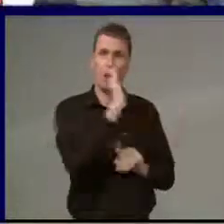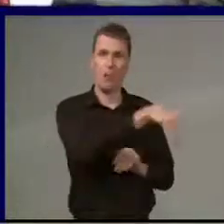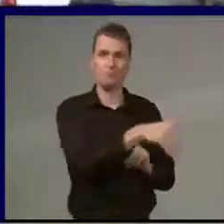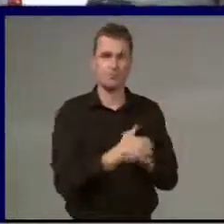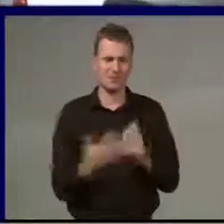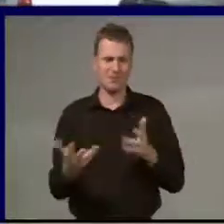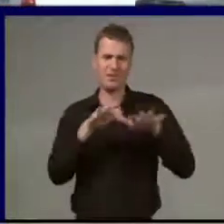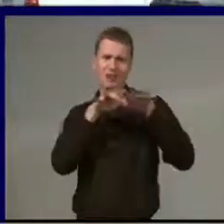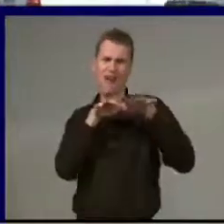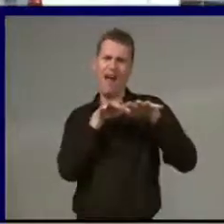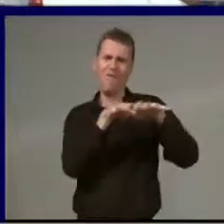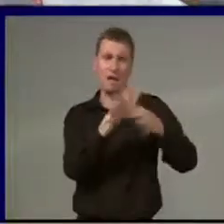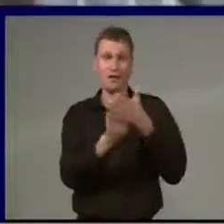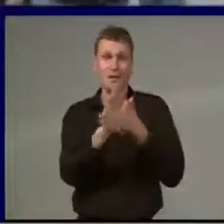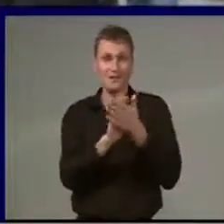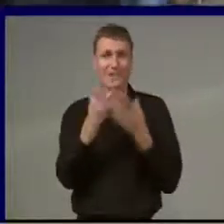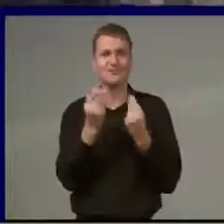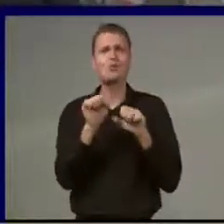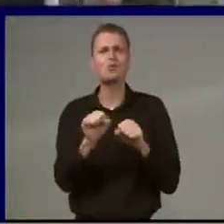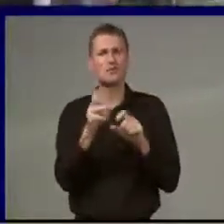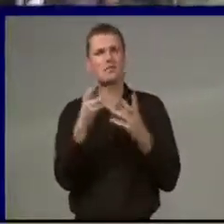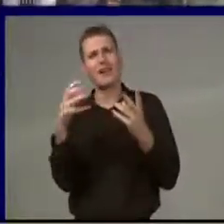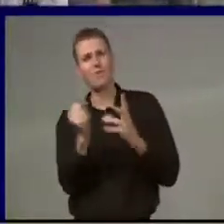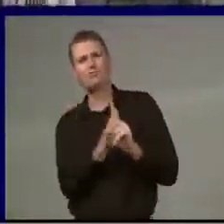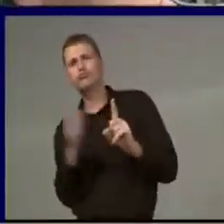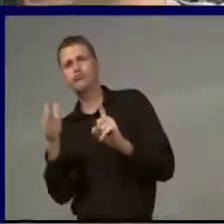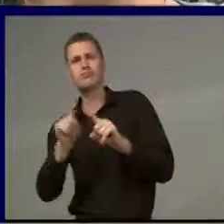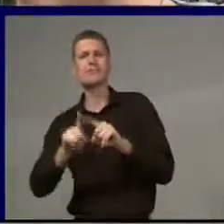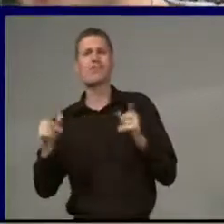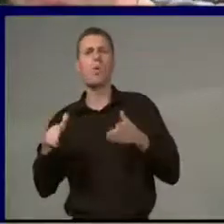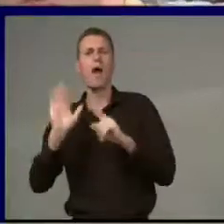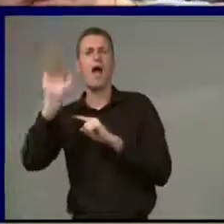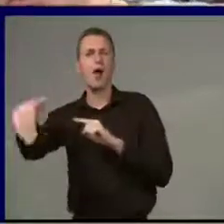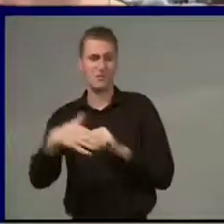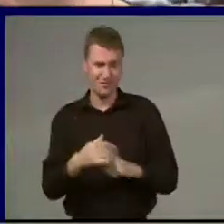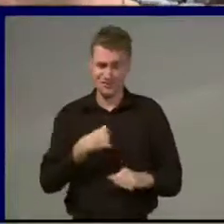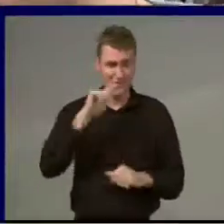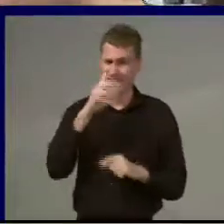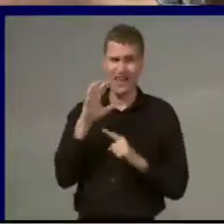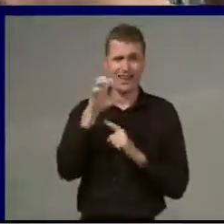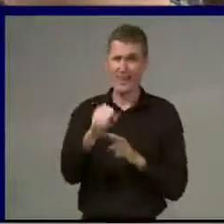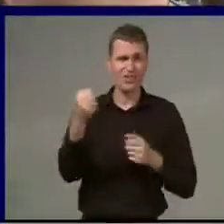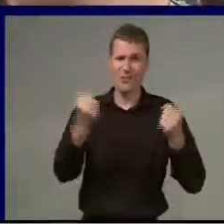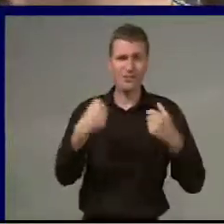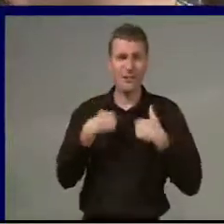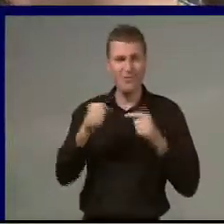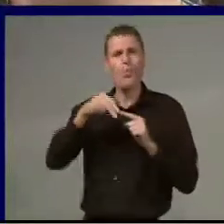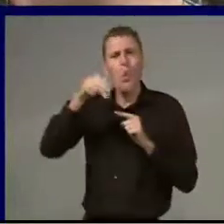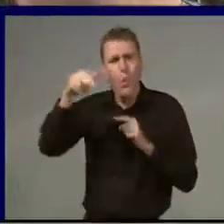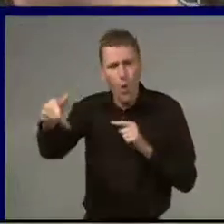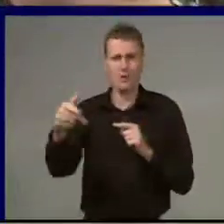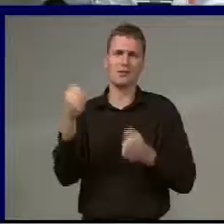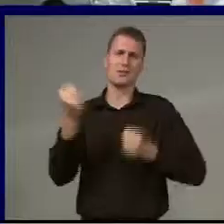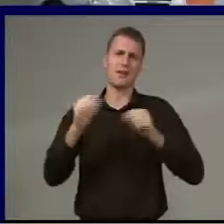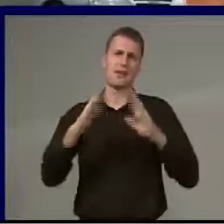heavy traffic, forcing some students to find a new way home. So we can't even catch the bus now. We have to walk to the bus station, so it's quite disappointing. We have to